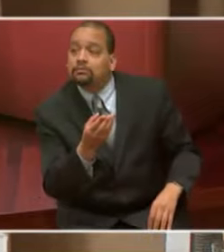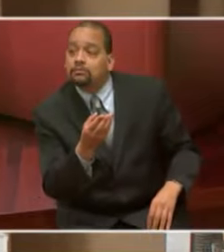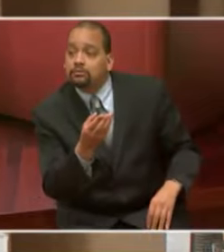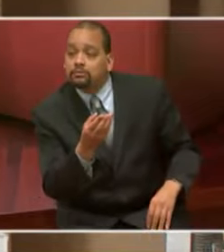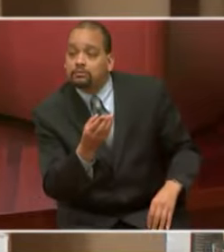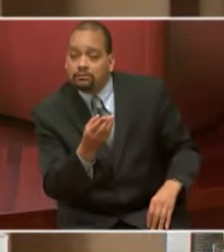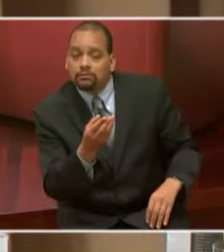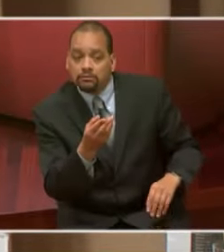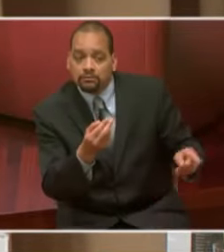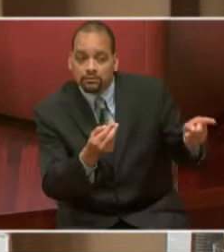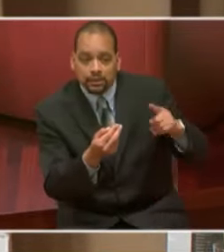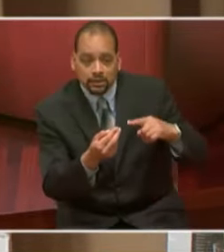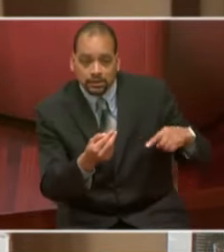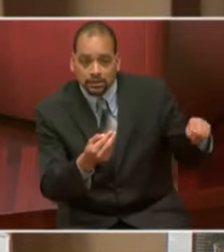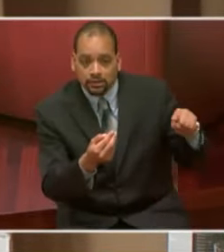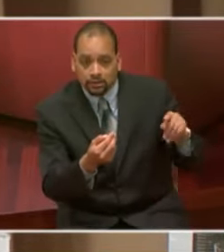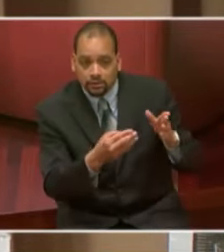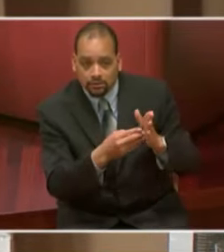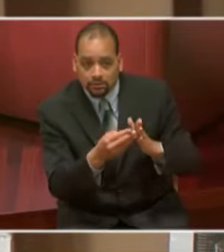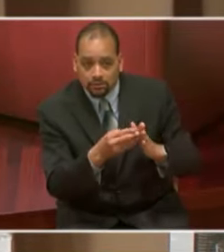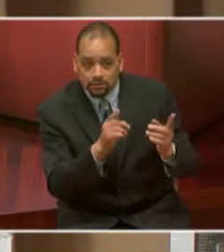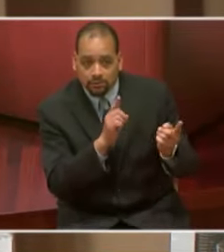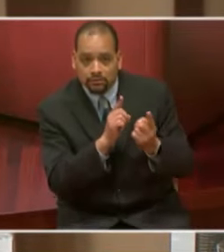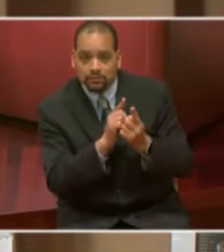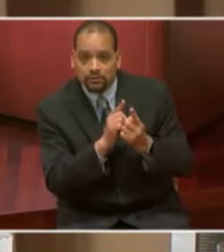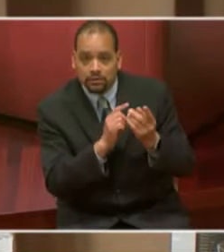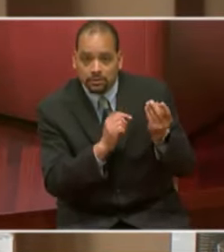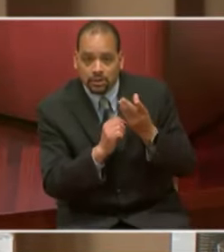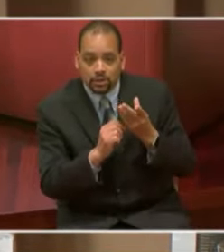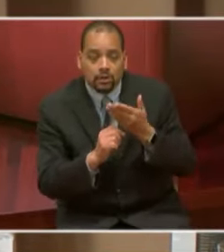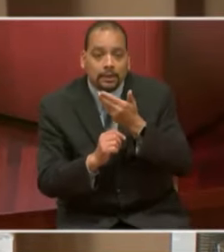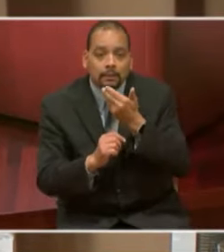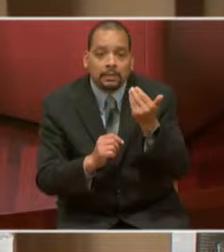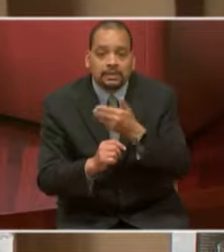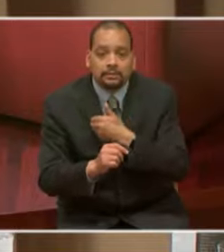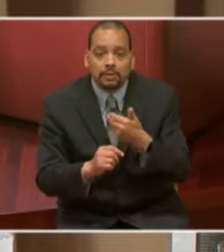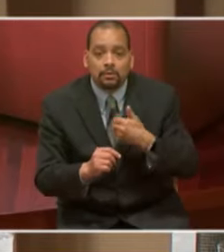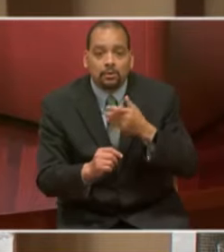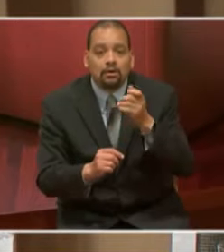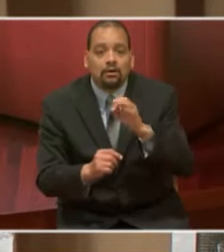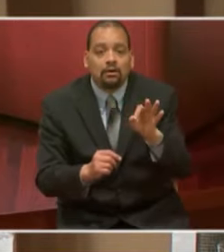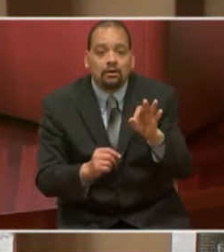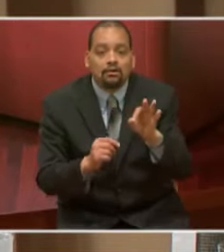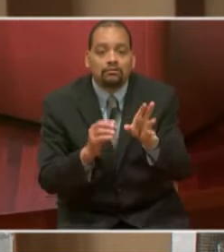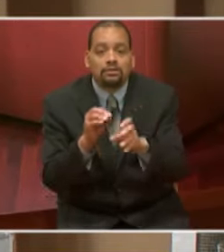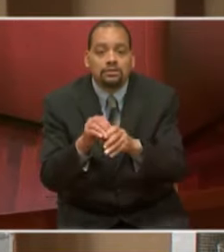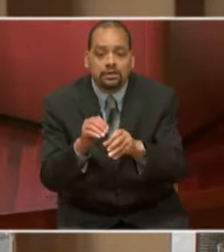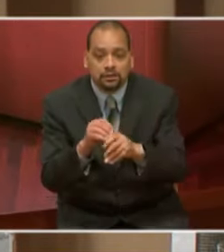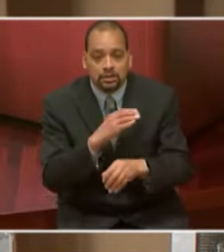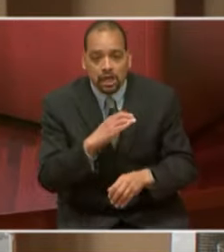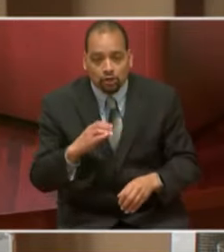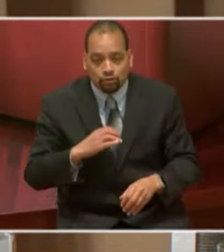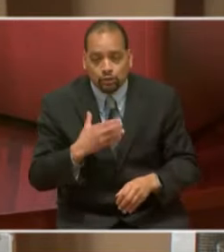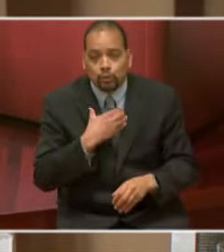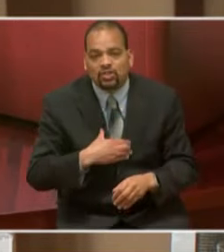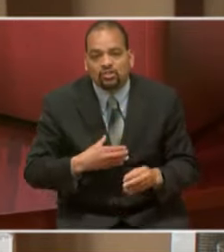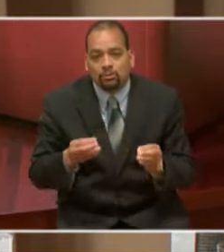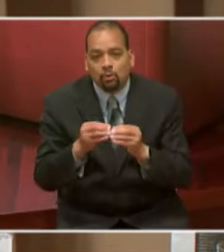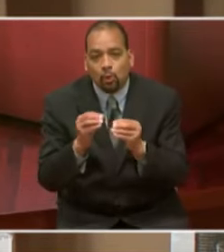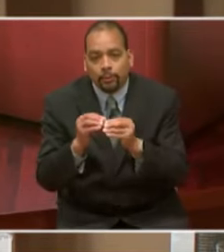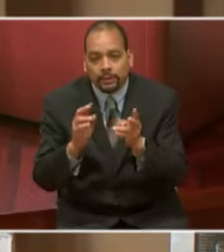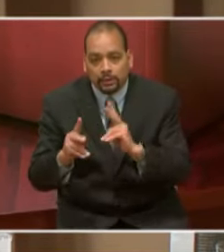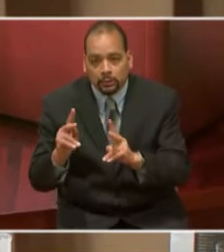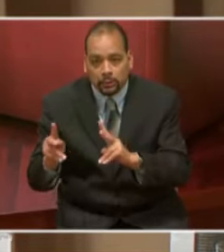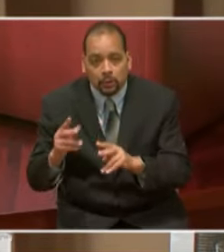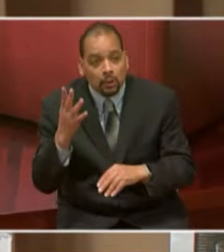70s, I had an opportunity during the Carter administration to get out and visit some